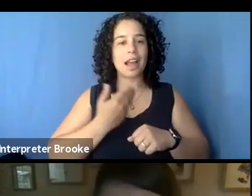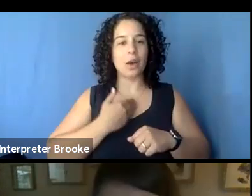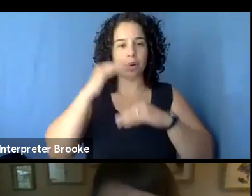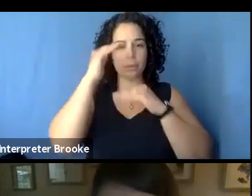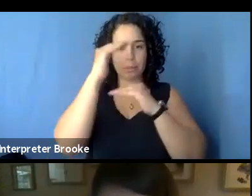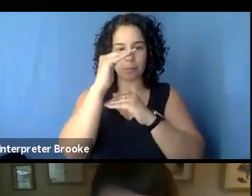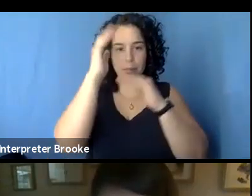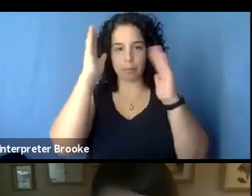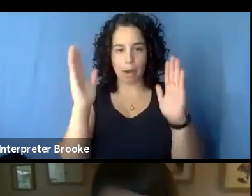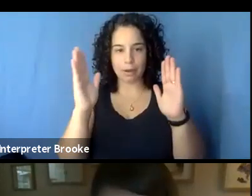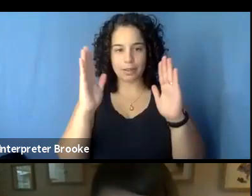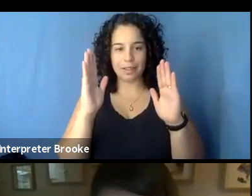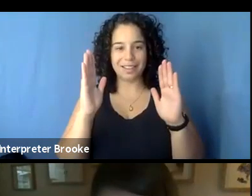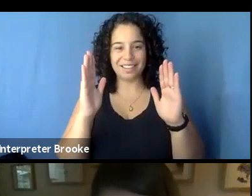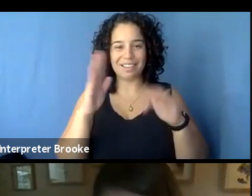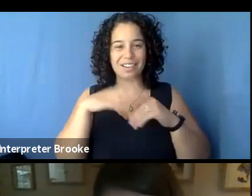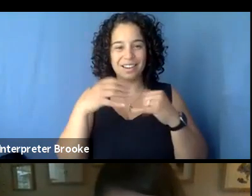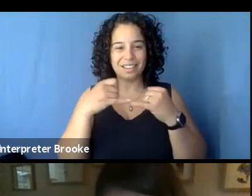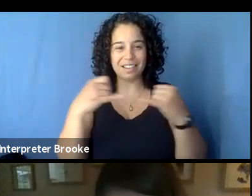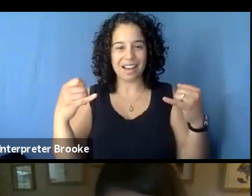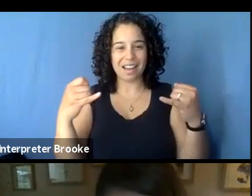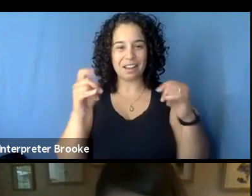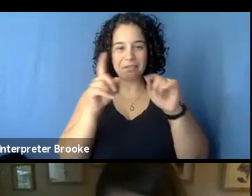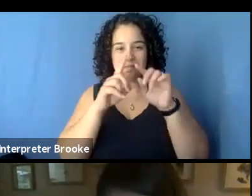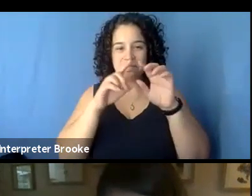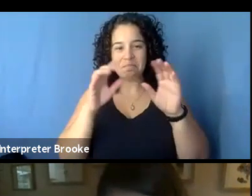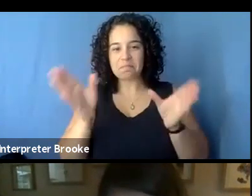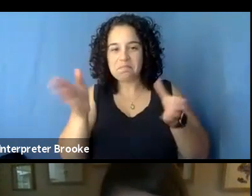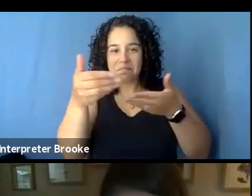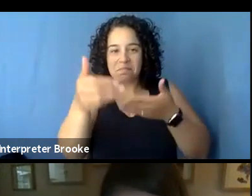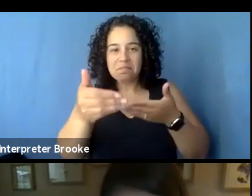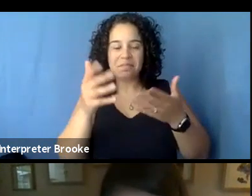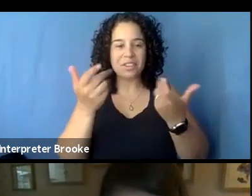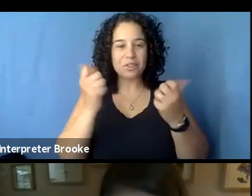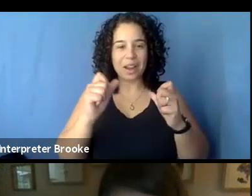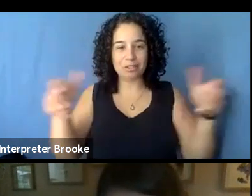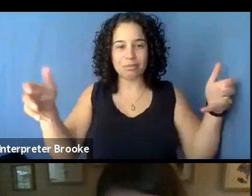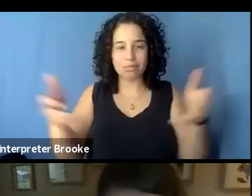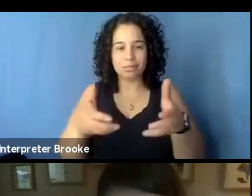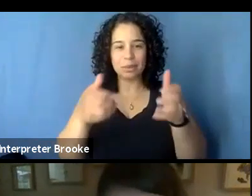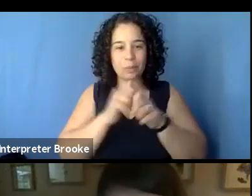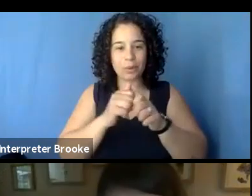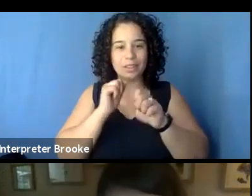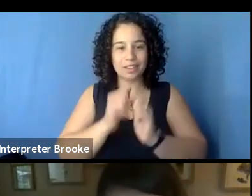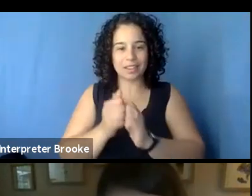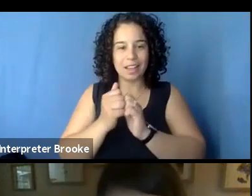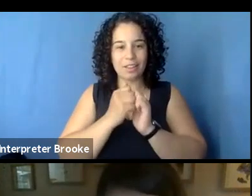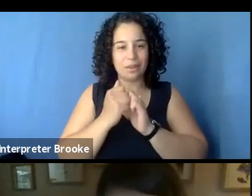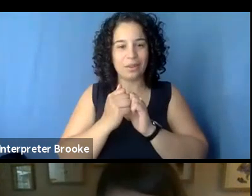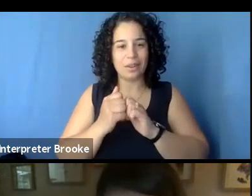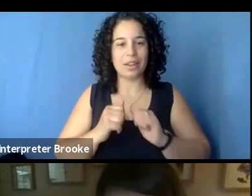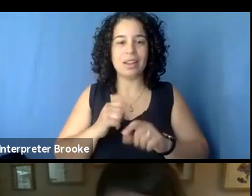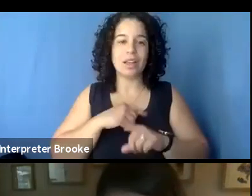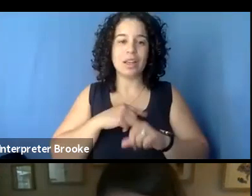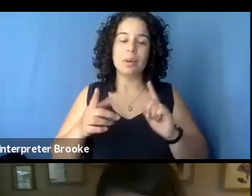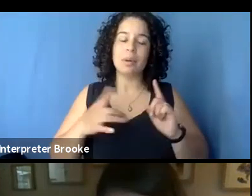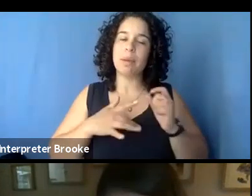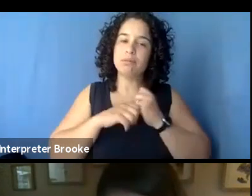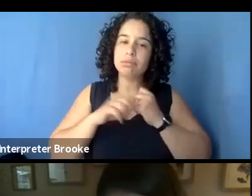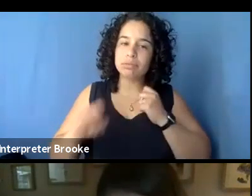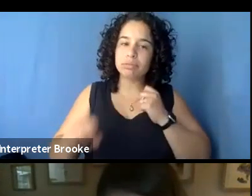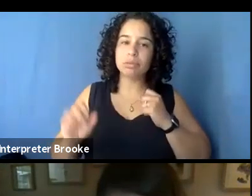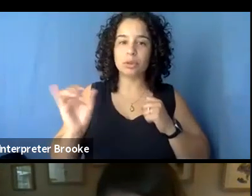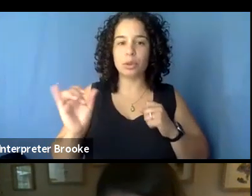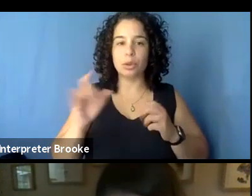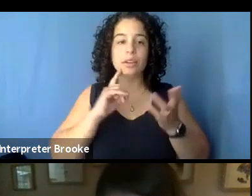the screen, and we're going to try to do some of this work, which of course is long too. I mean, sessions like this for